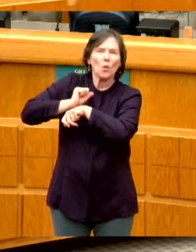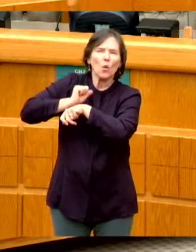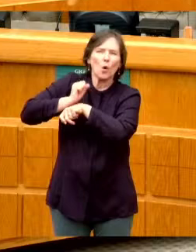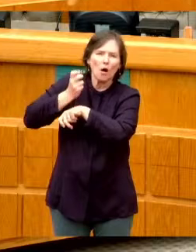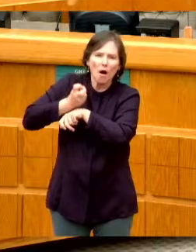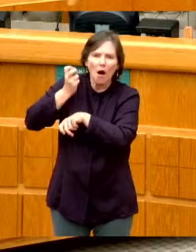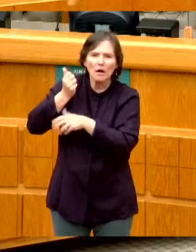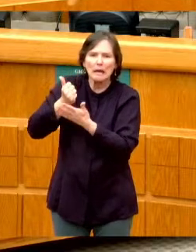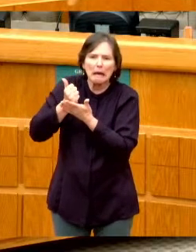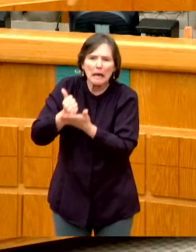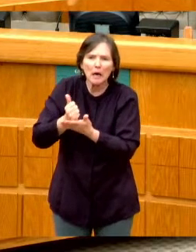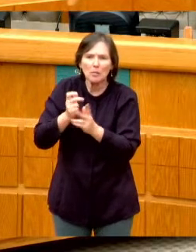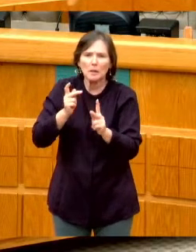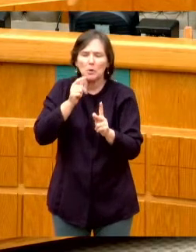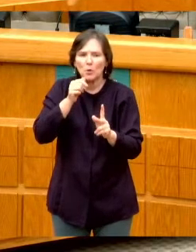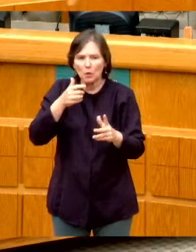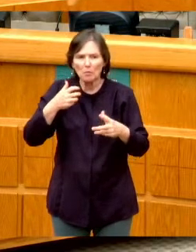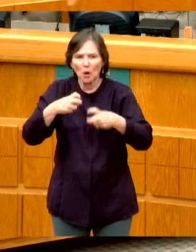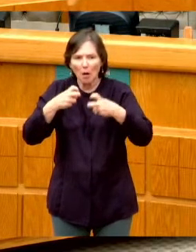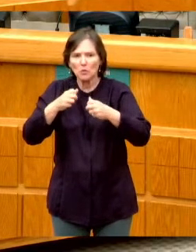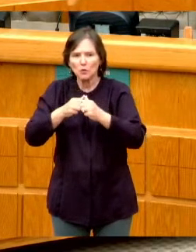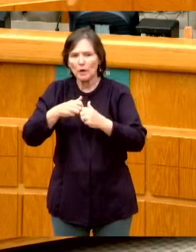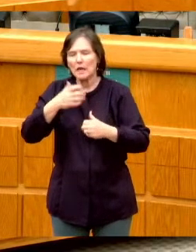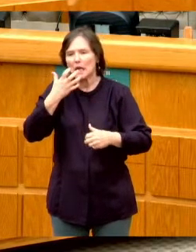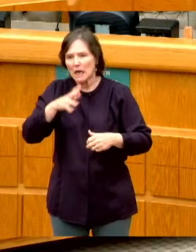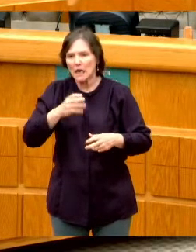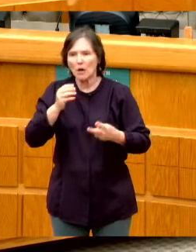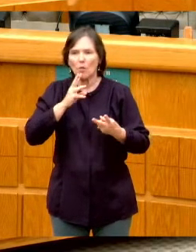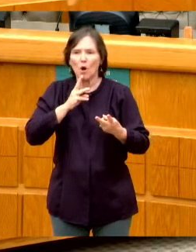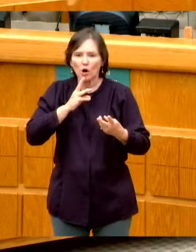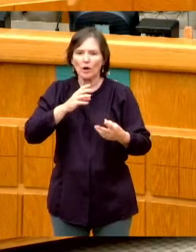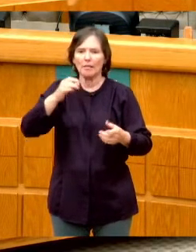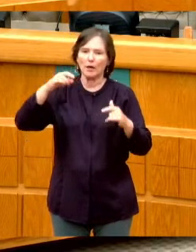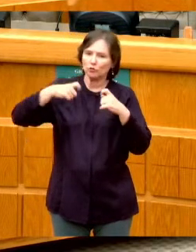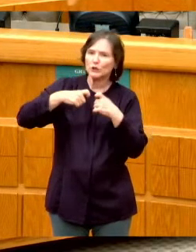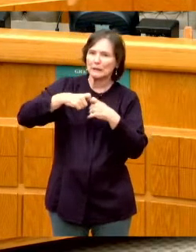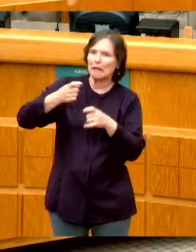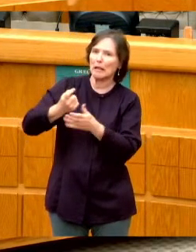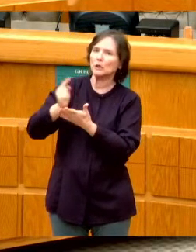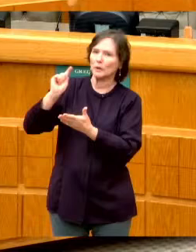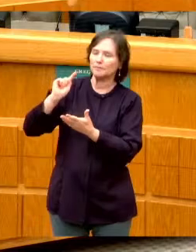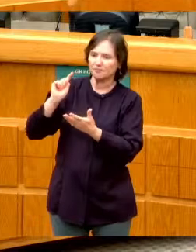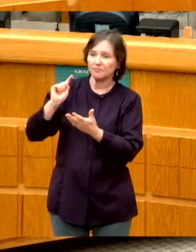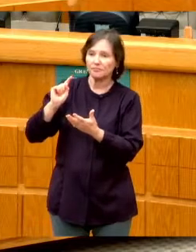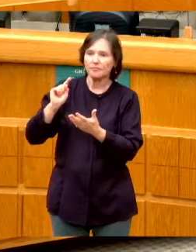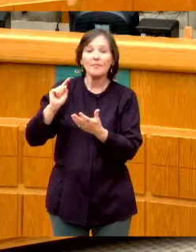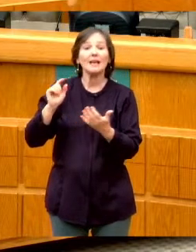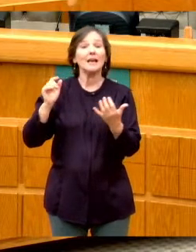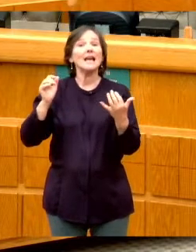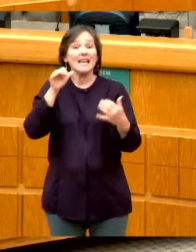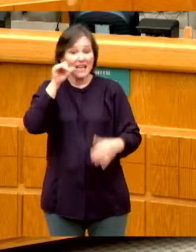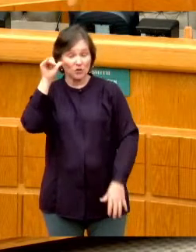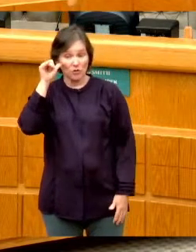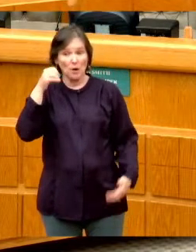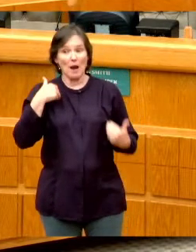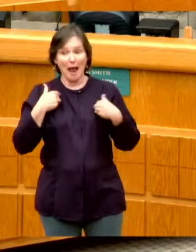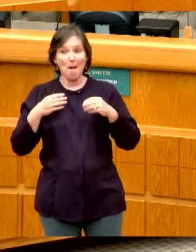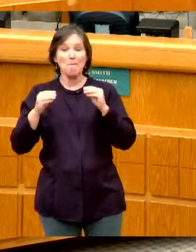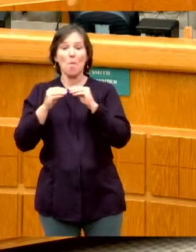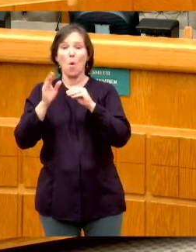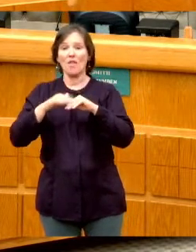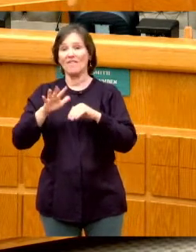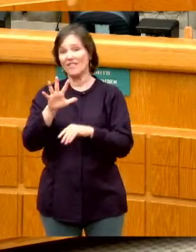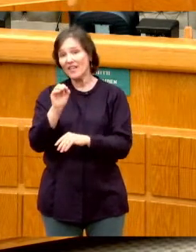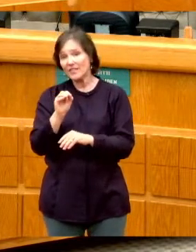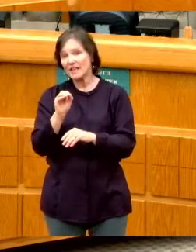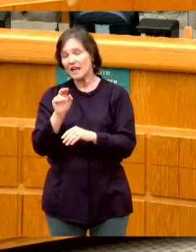I have to acknowledge Texas A&M University and Del Mar College. We had over 50 nursing students yesterday on premises.